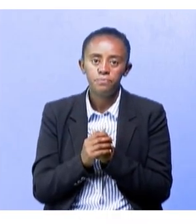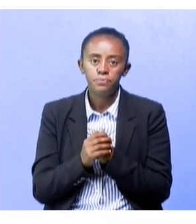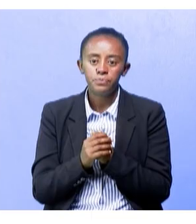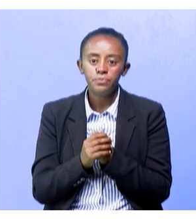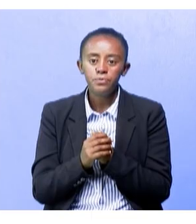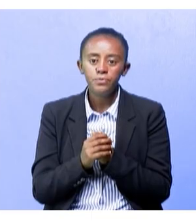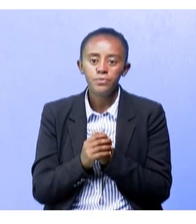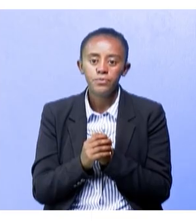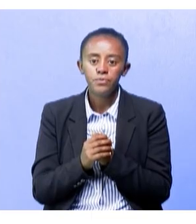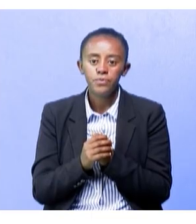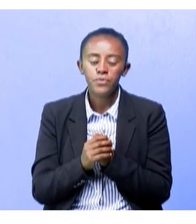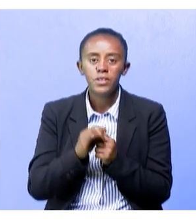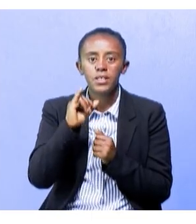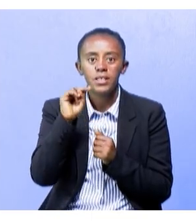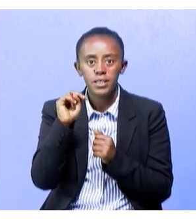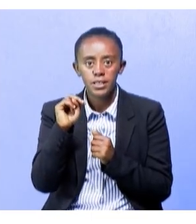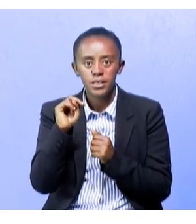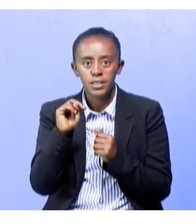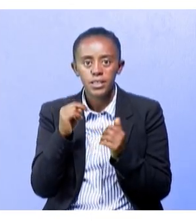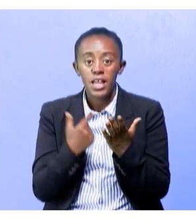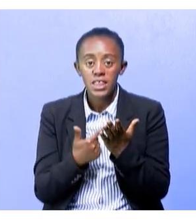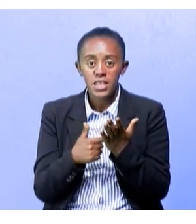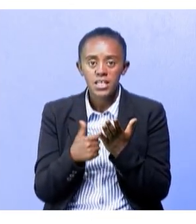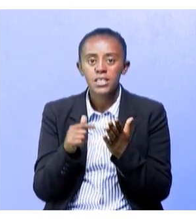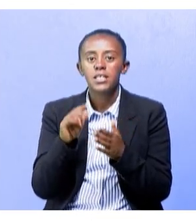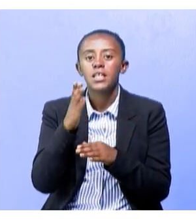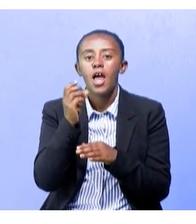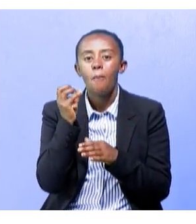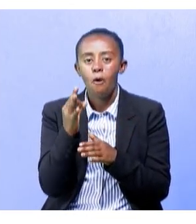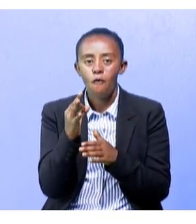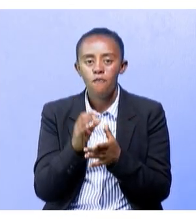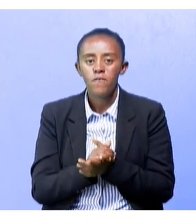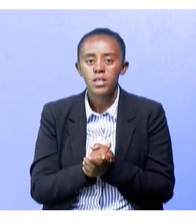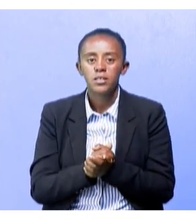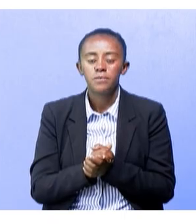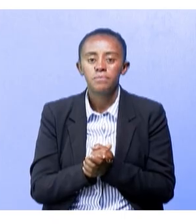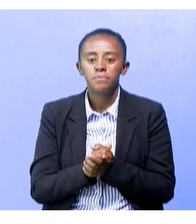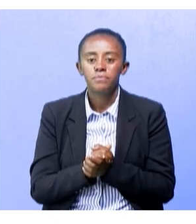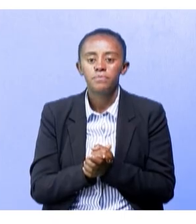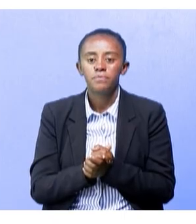in this type of